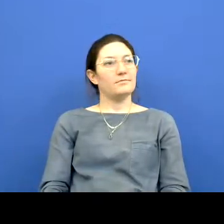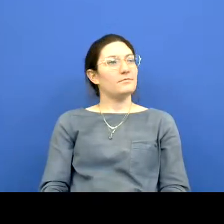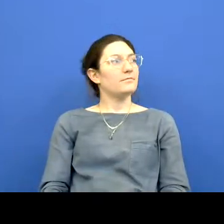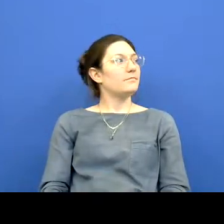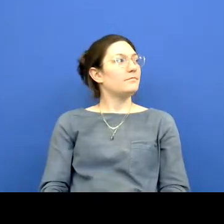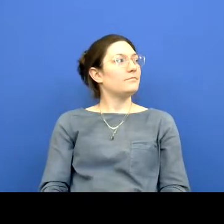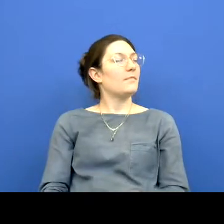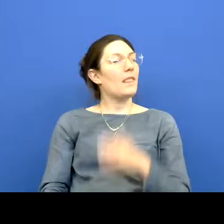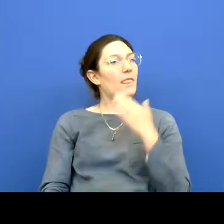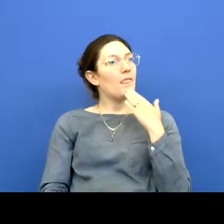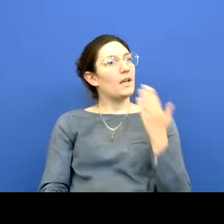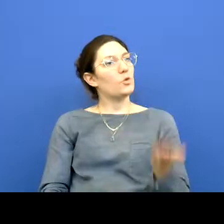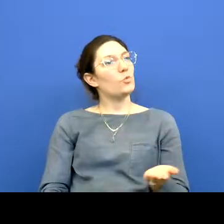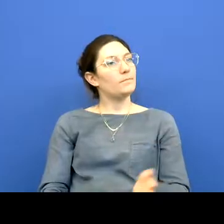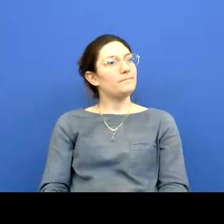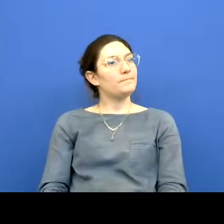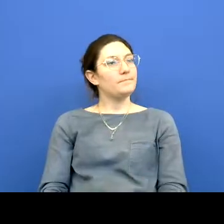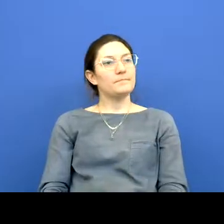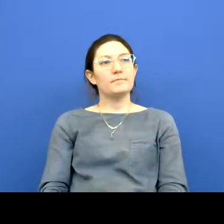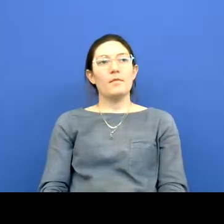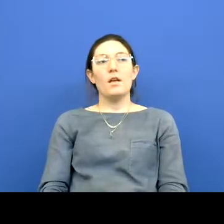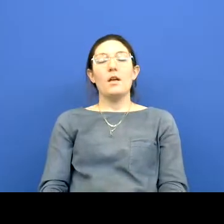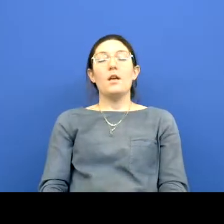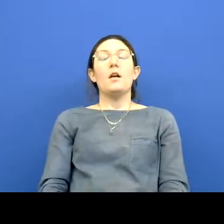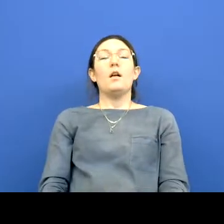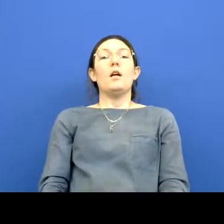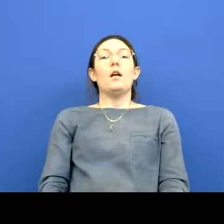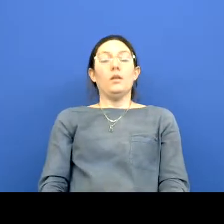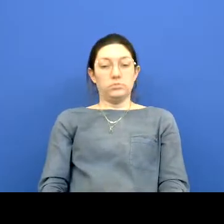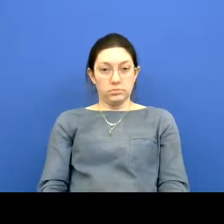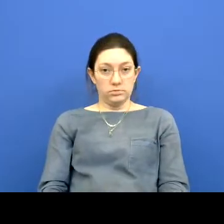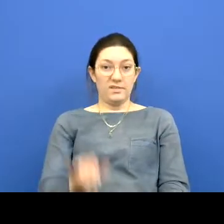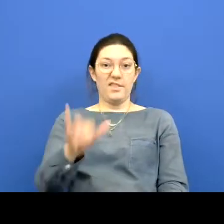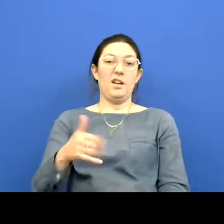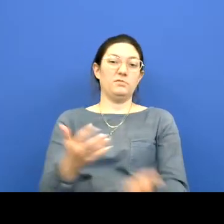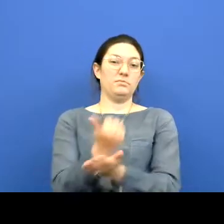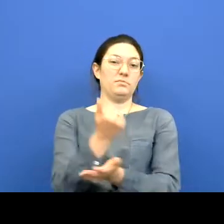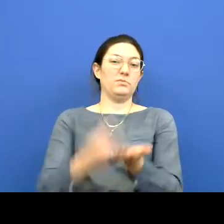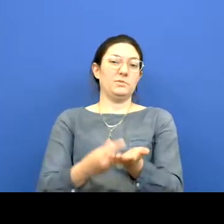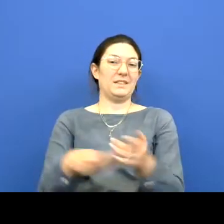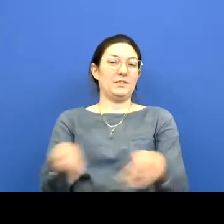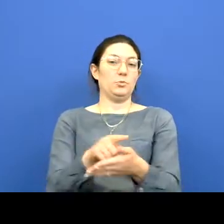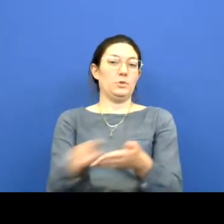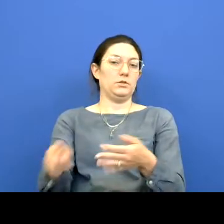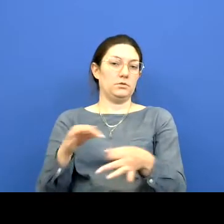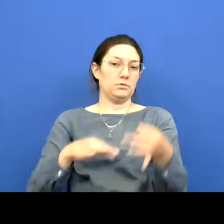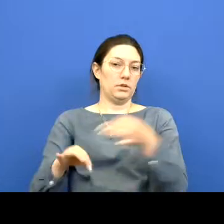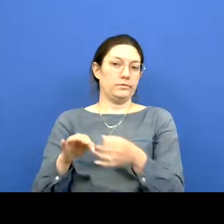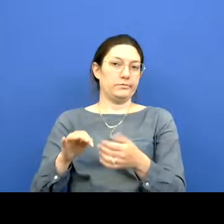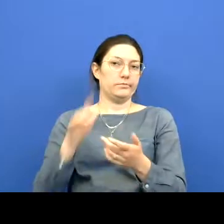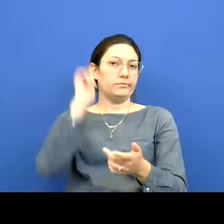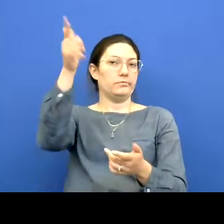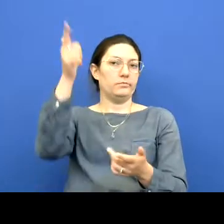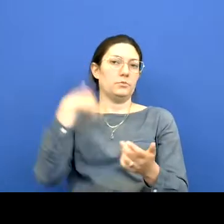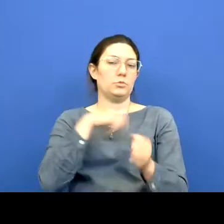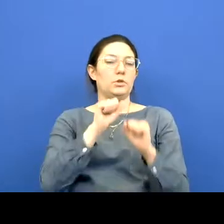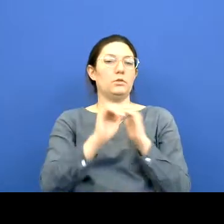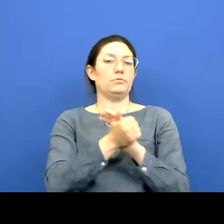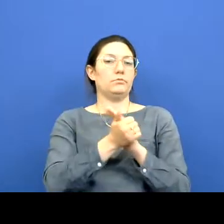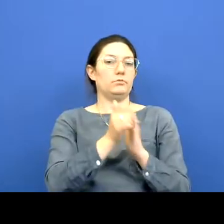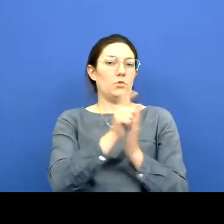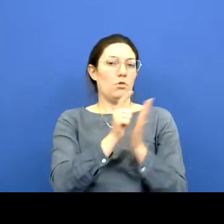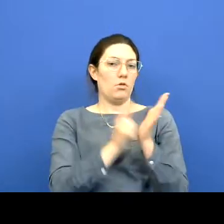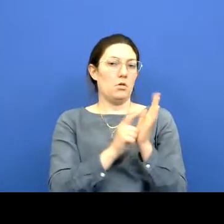Thank you. Yeah, so I just wanted to have that discussion this week so that we can amend the local law,